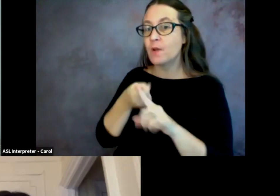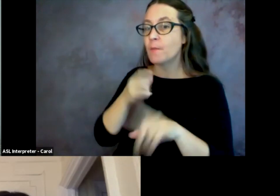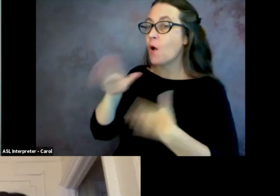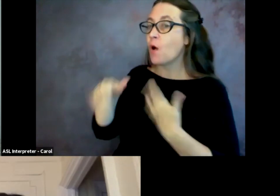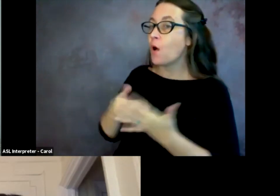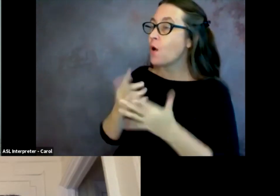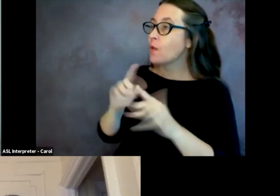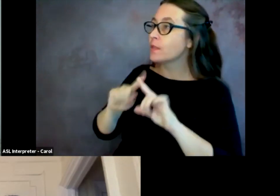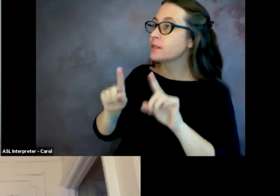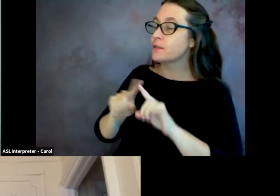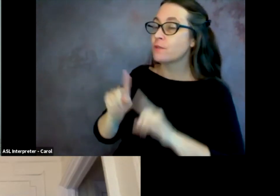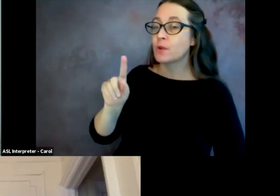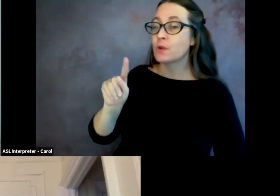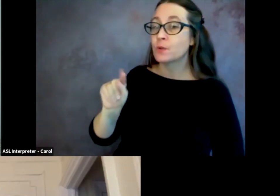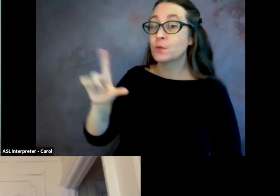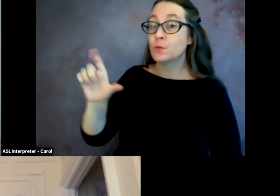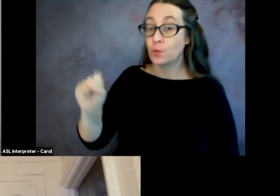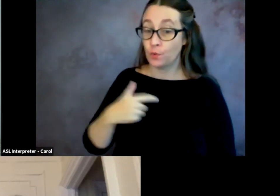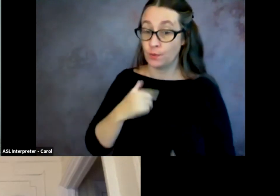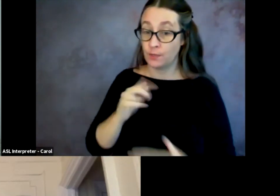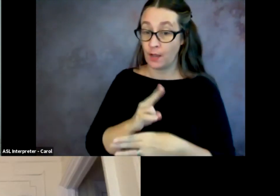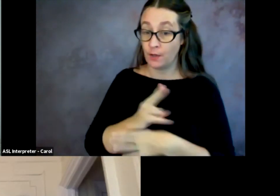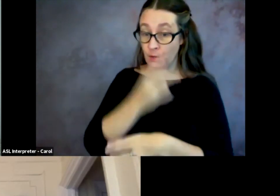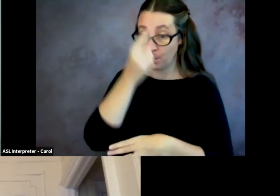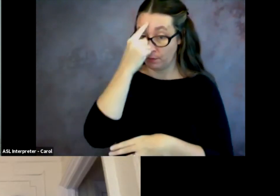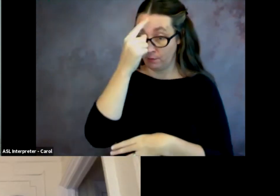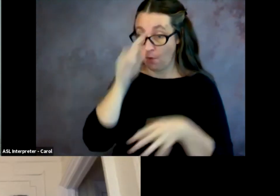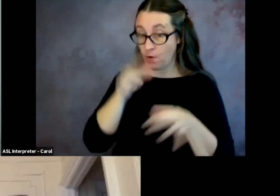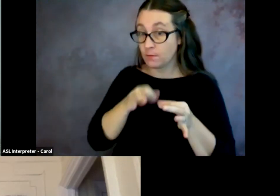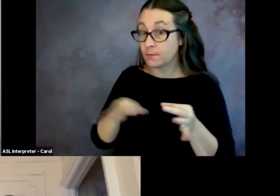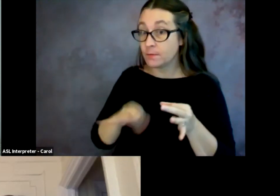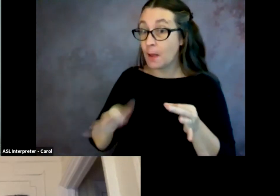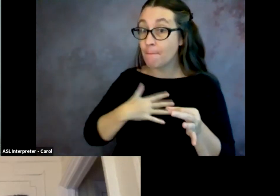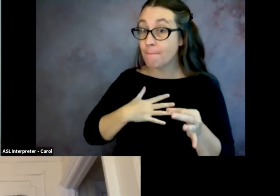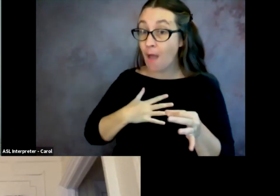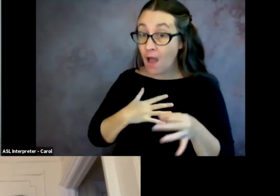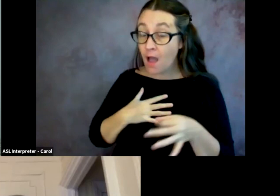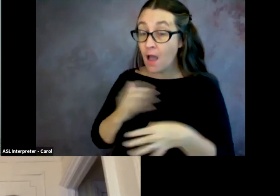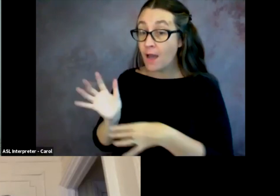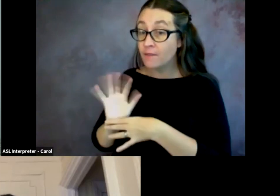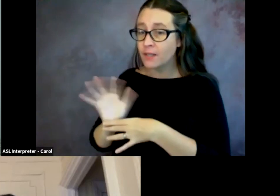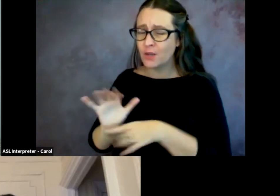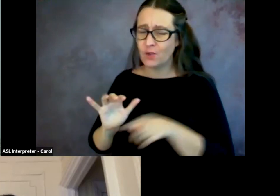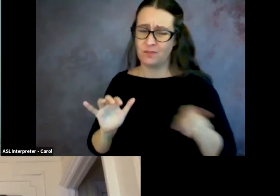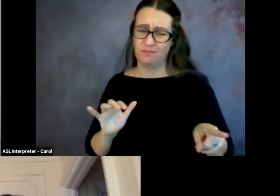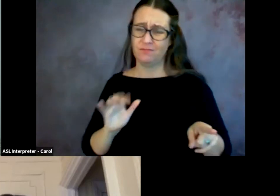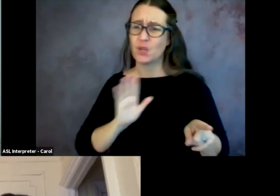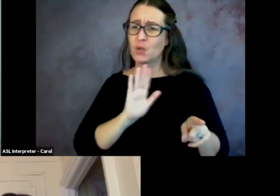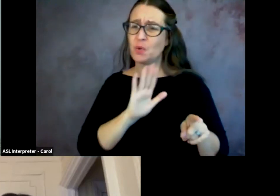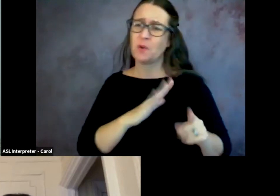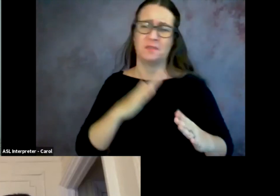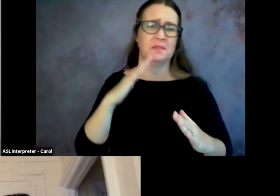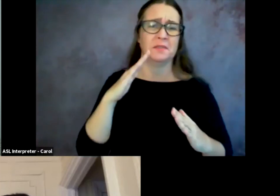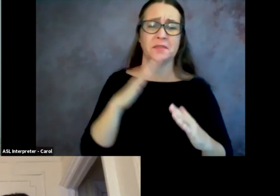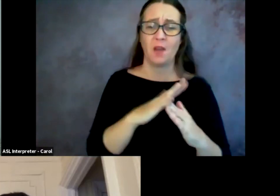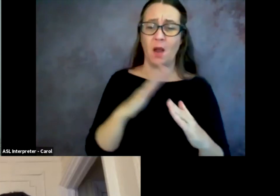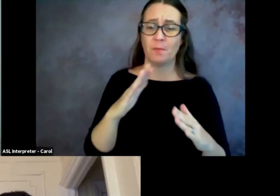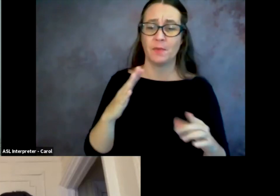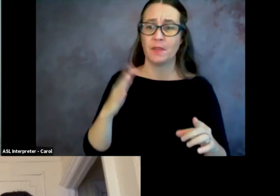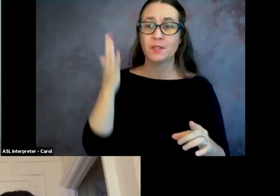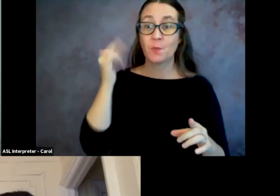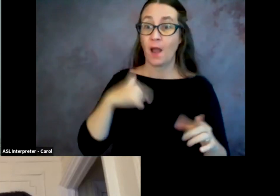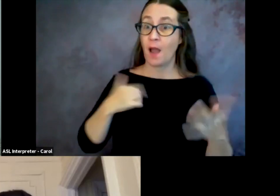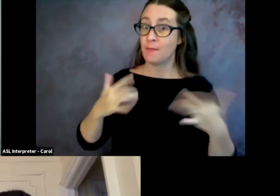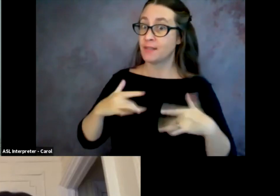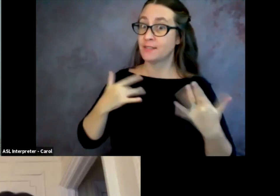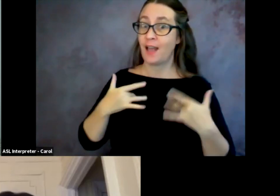caption my videos, Descript really is top of the line, which is why I'm so excited about talking to you today.